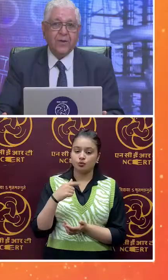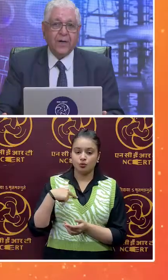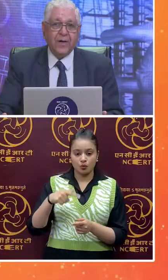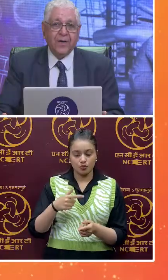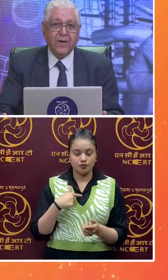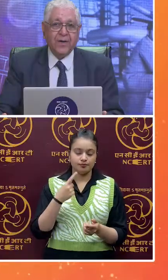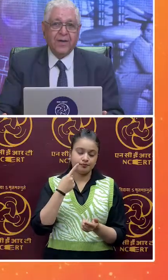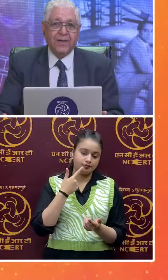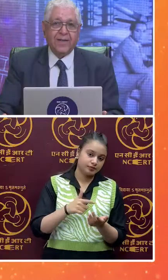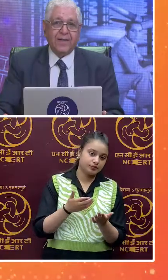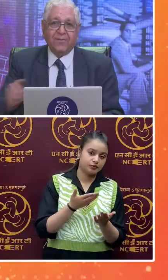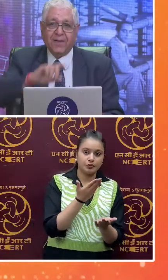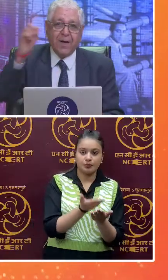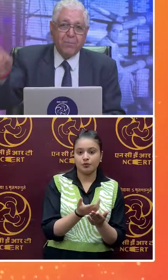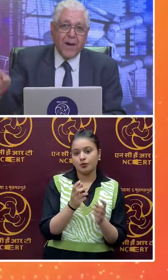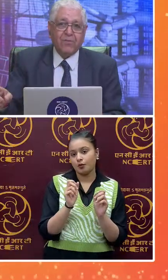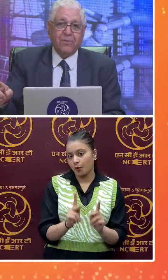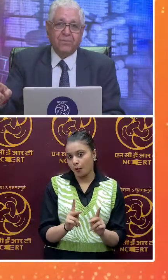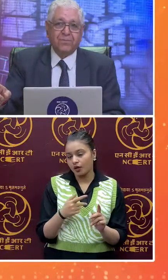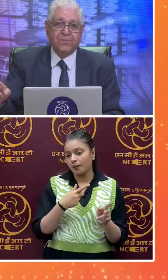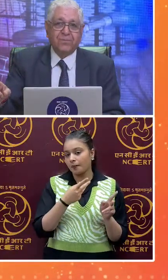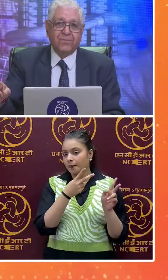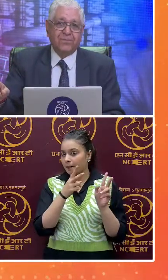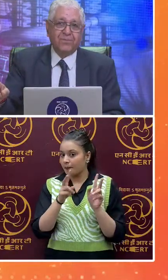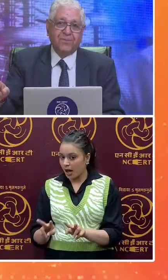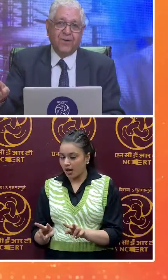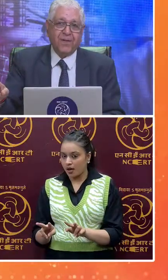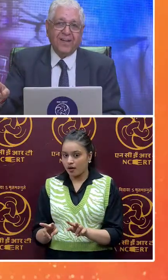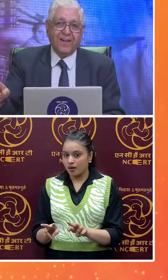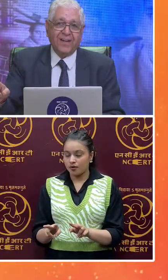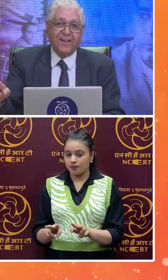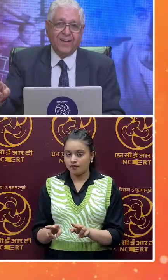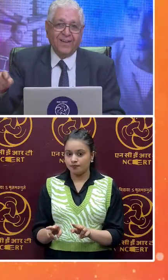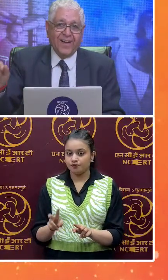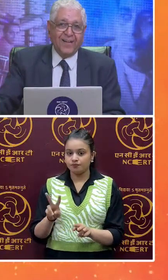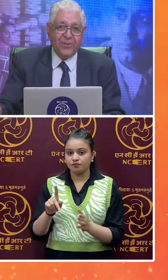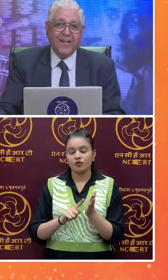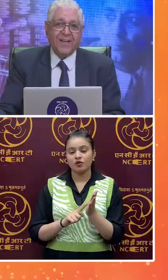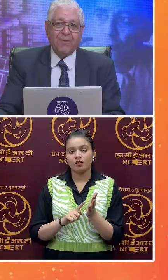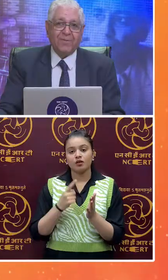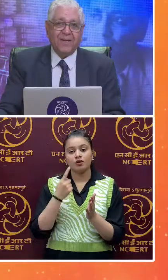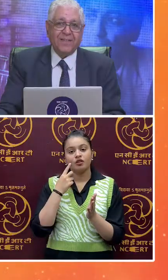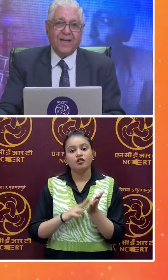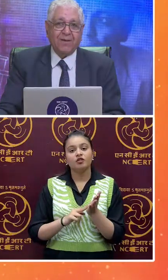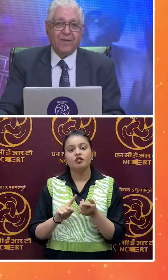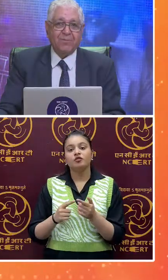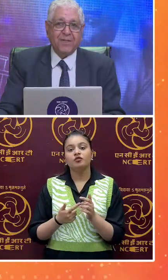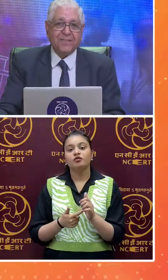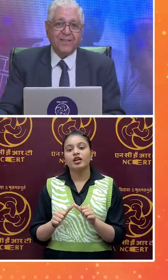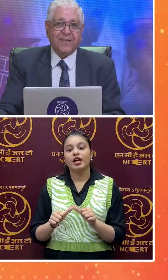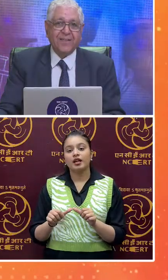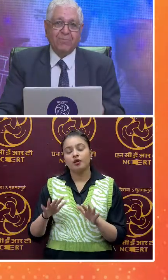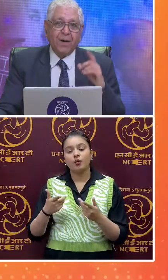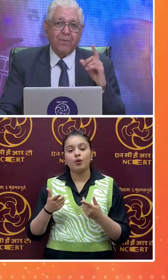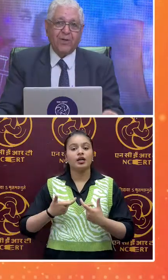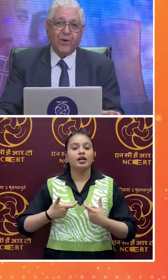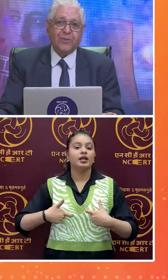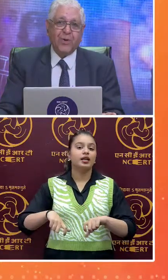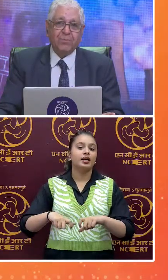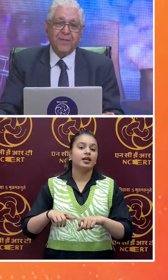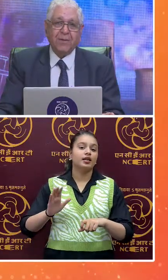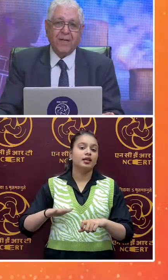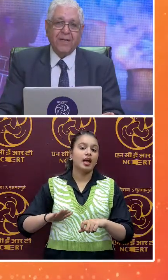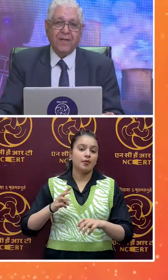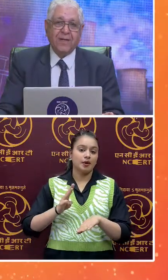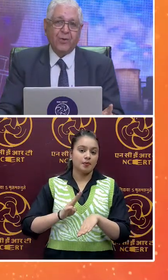consent to her that he will come back from Vienna and join her cabinet as a cabinet minister. Bhabha talks